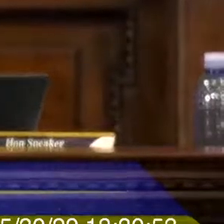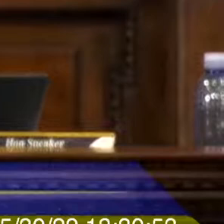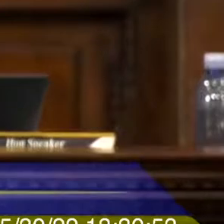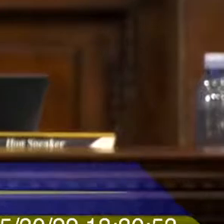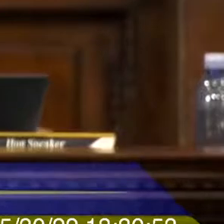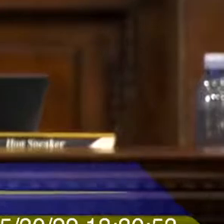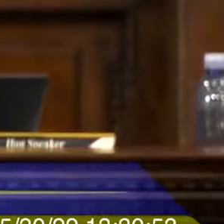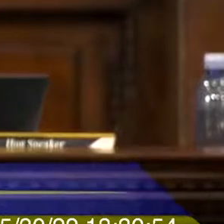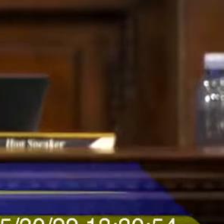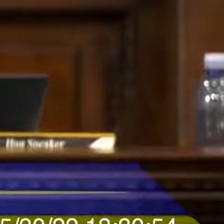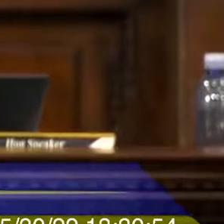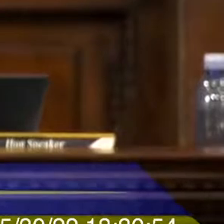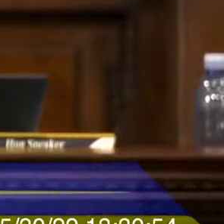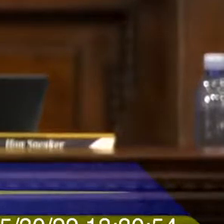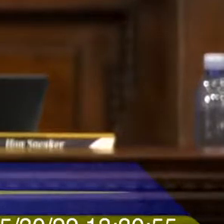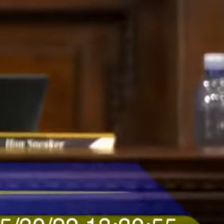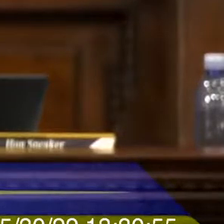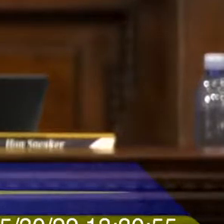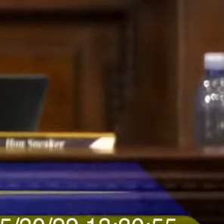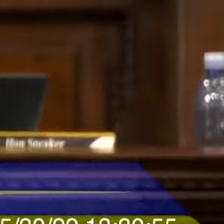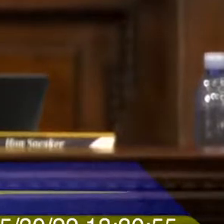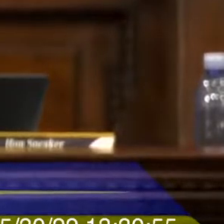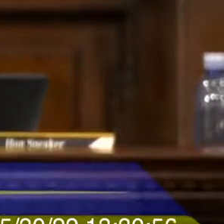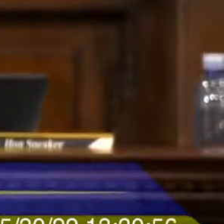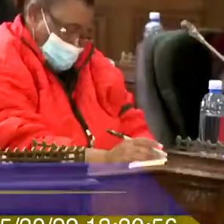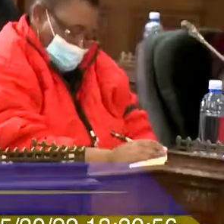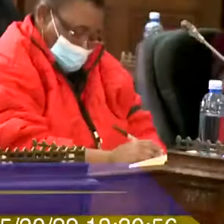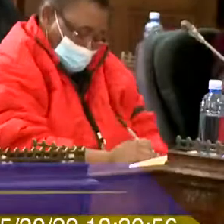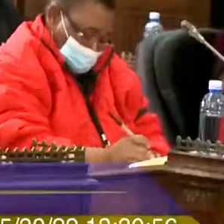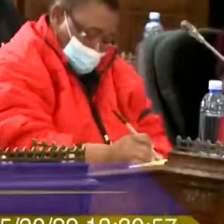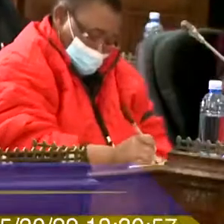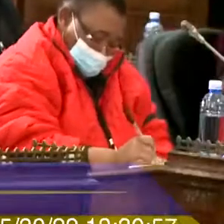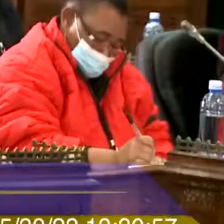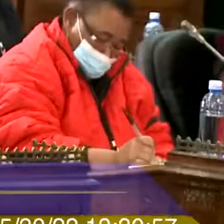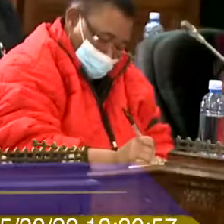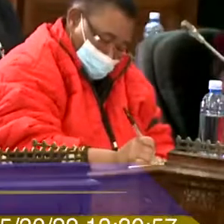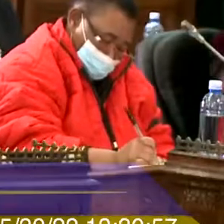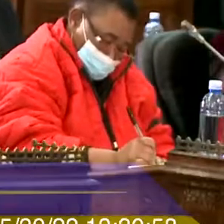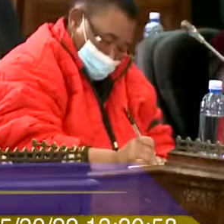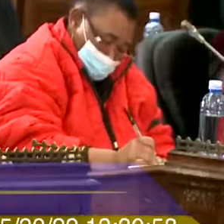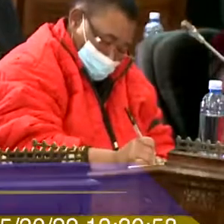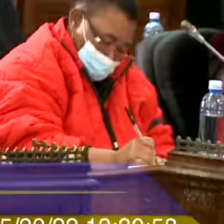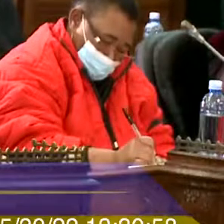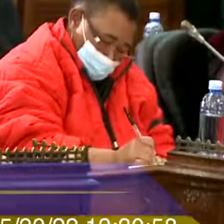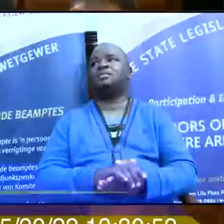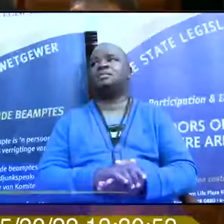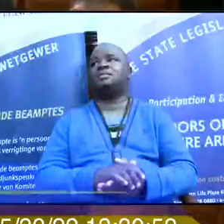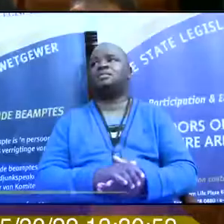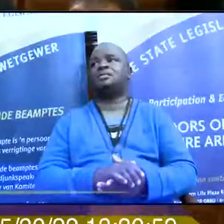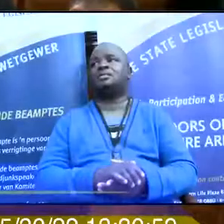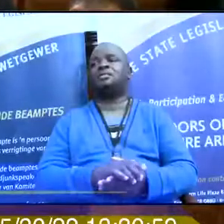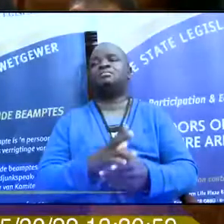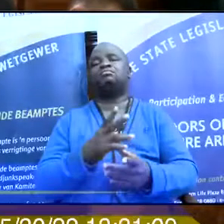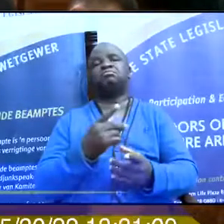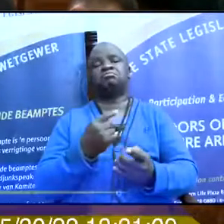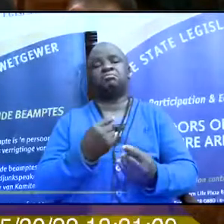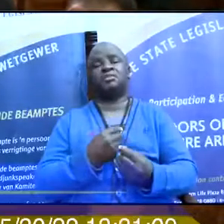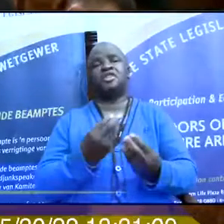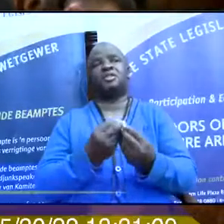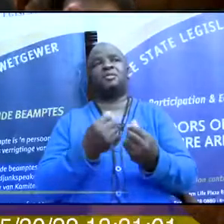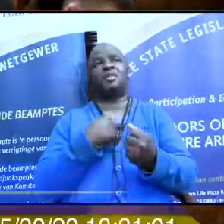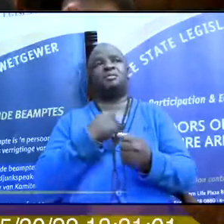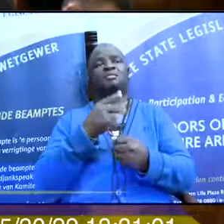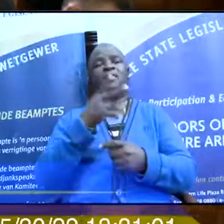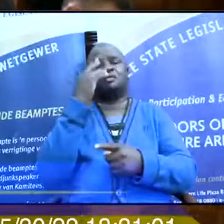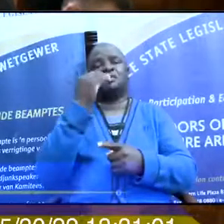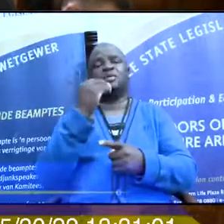well thank you very much program director and well one thing that i've learned from the